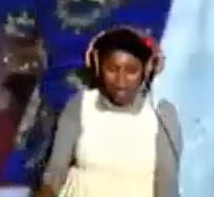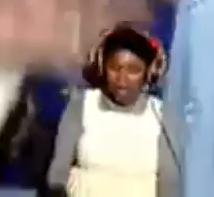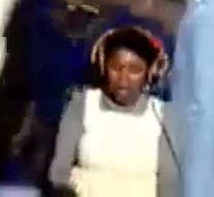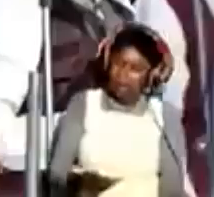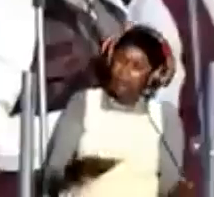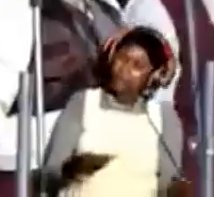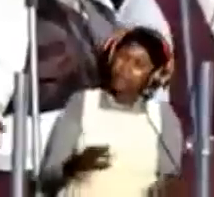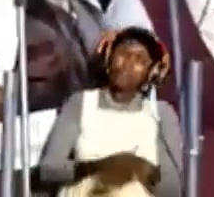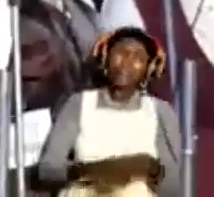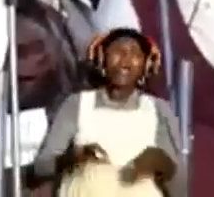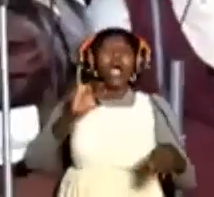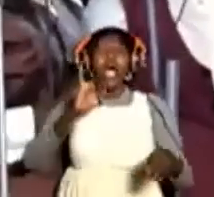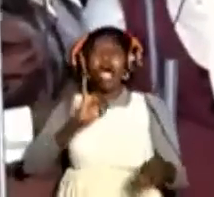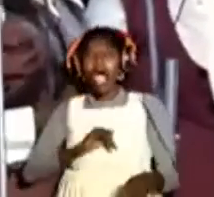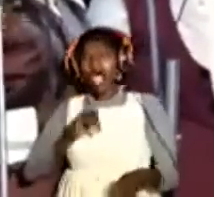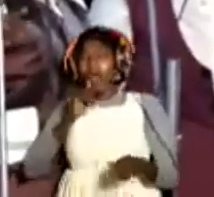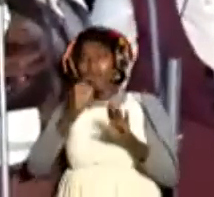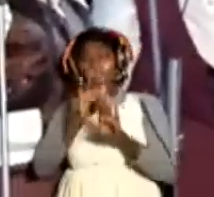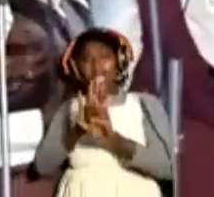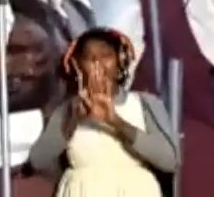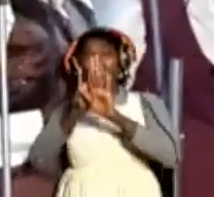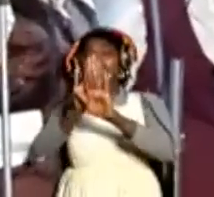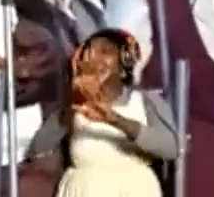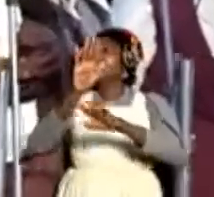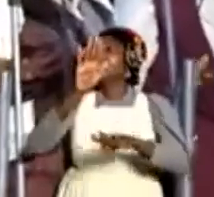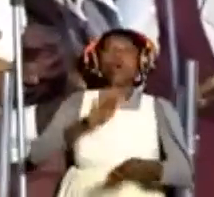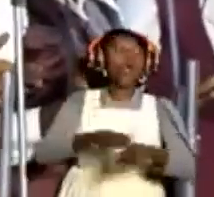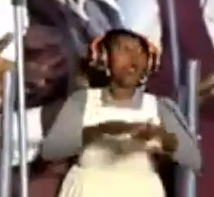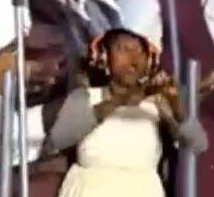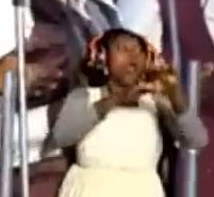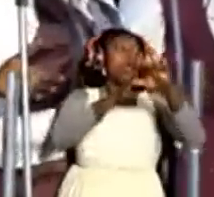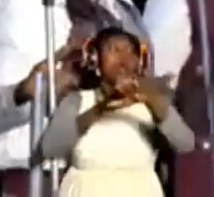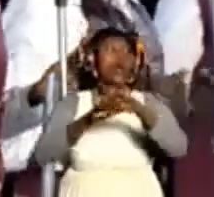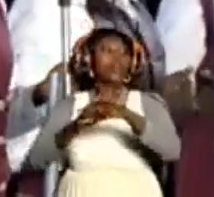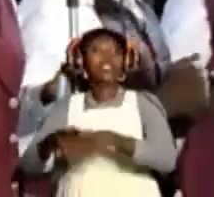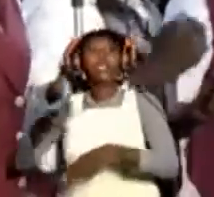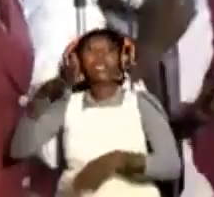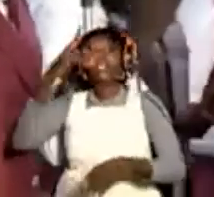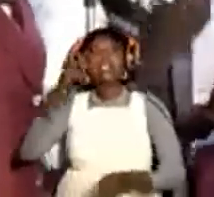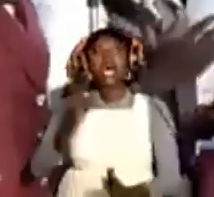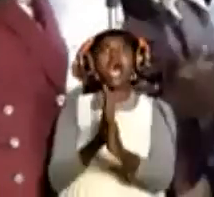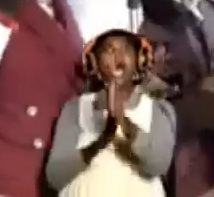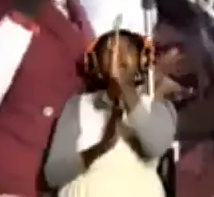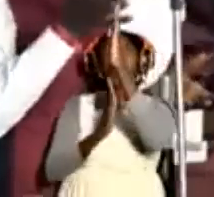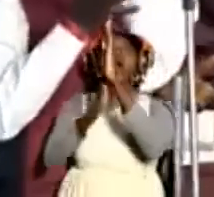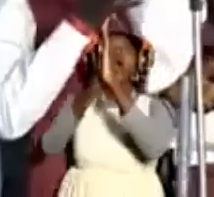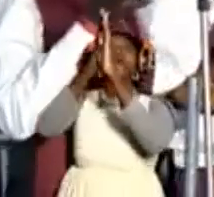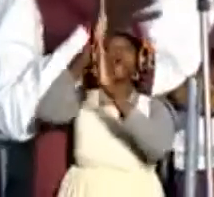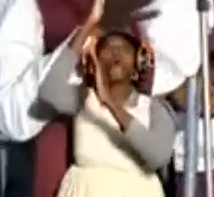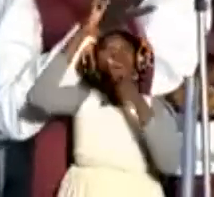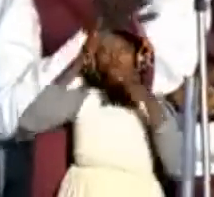I'm pressing on. I'm pressing on. Who is there pressing?